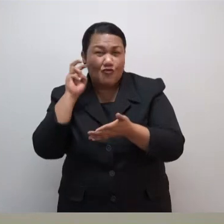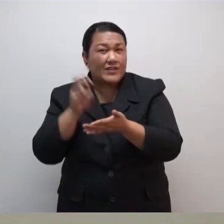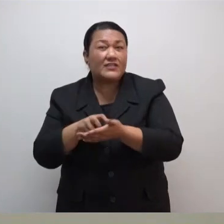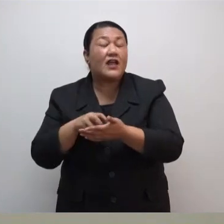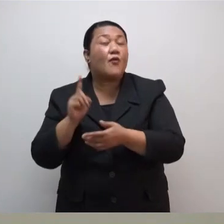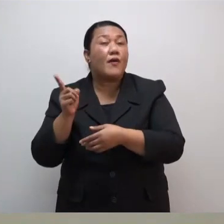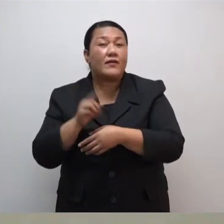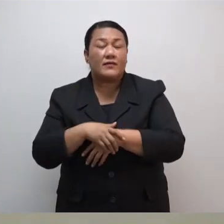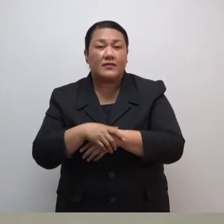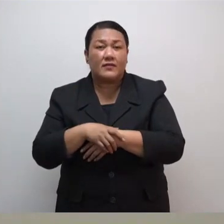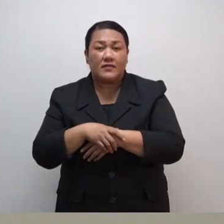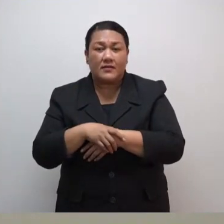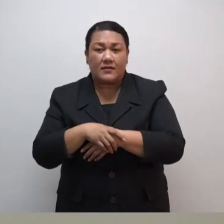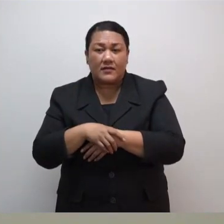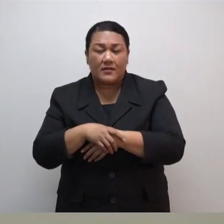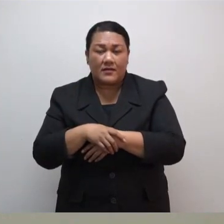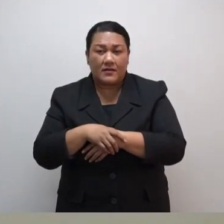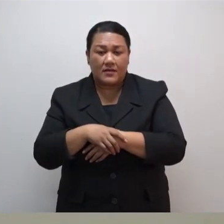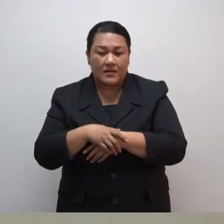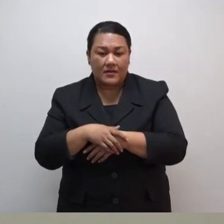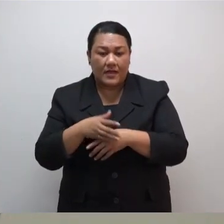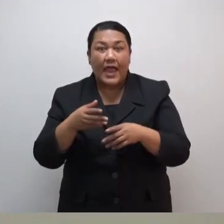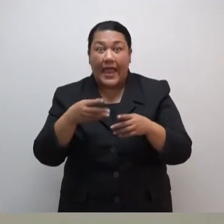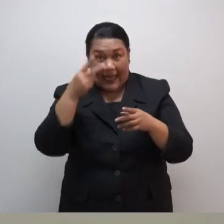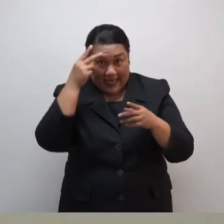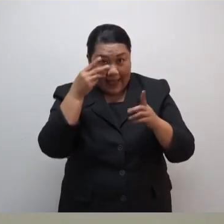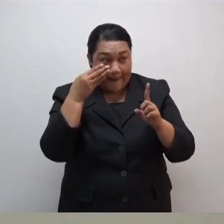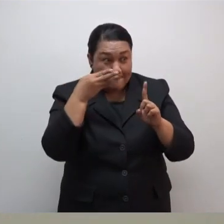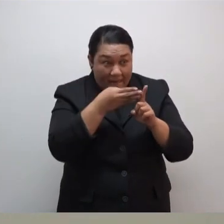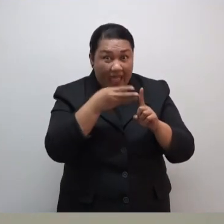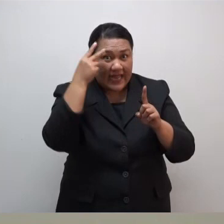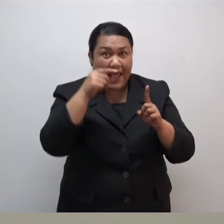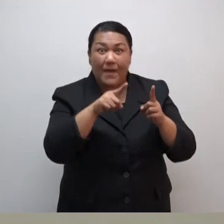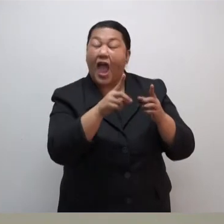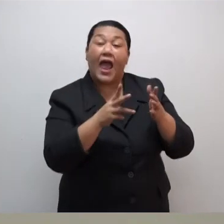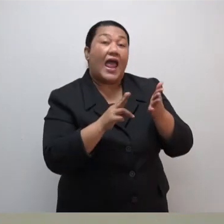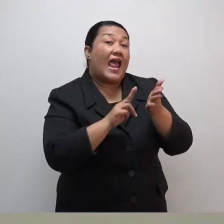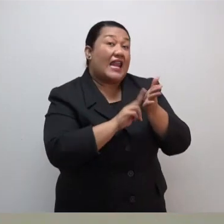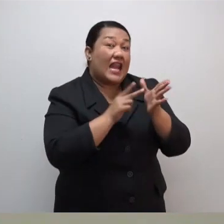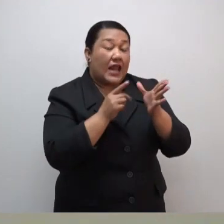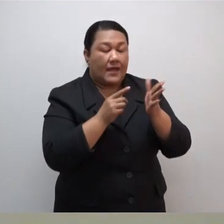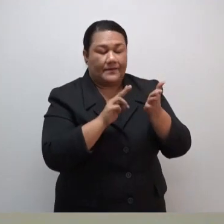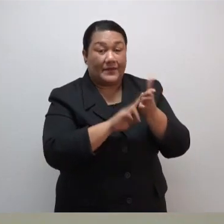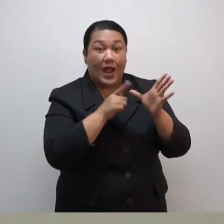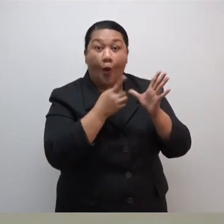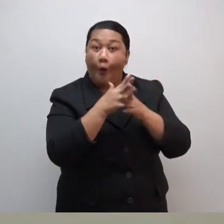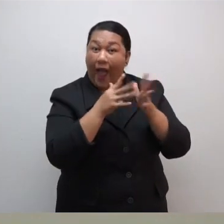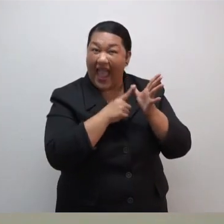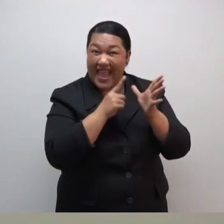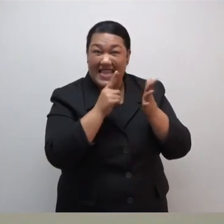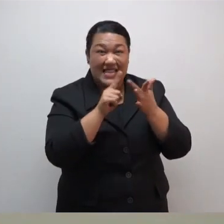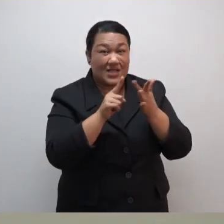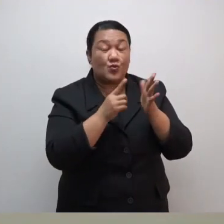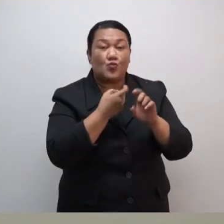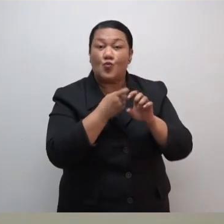name A. Honorable Nawaikula has actually 3 names. Honorable Nawai Kula was registered